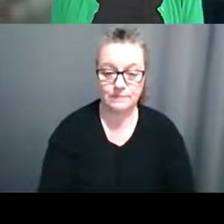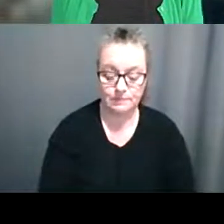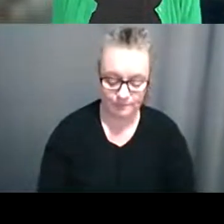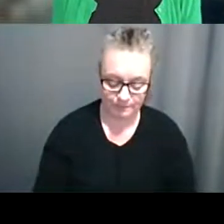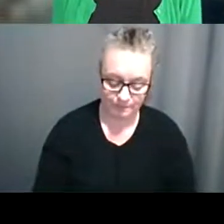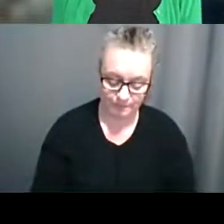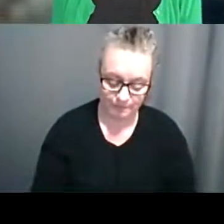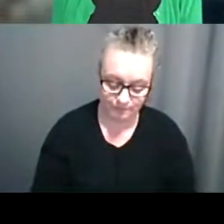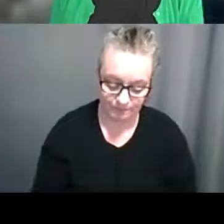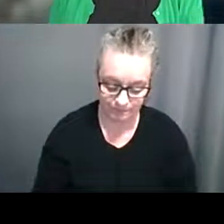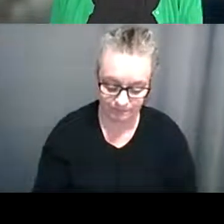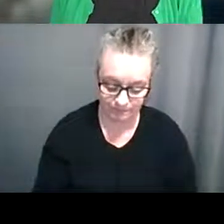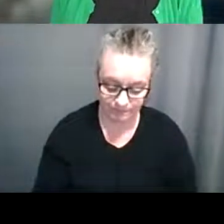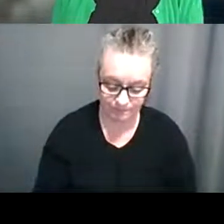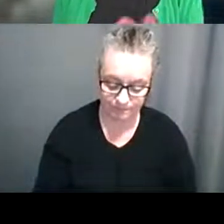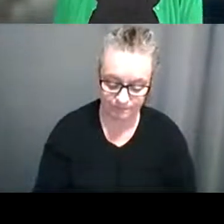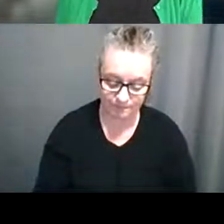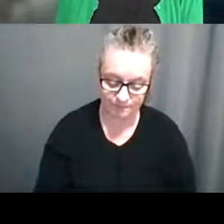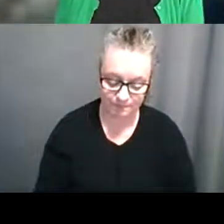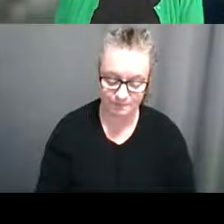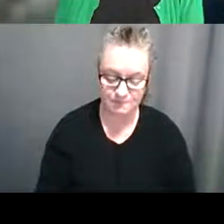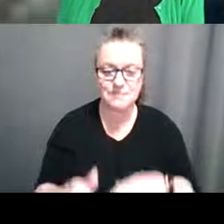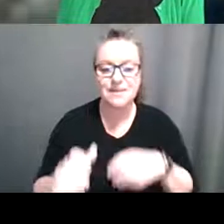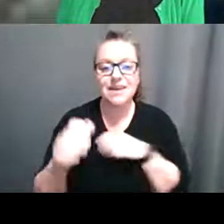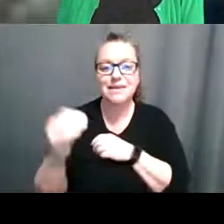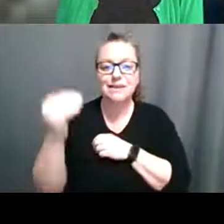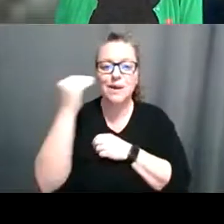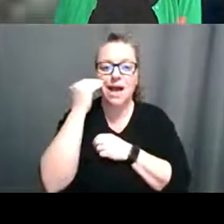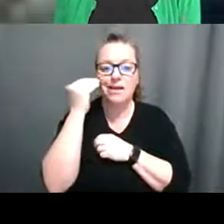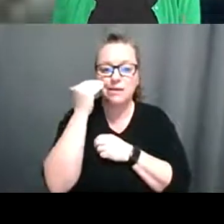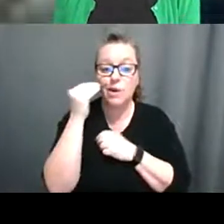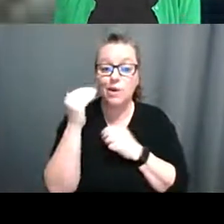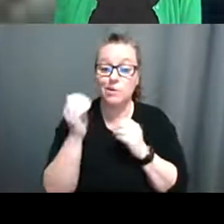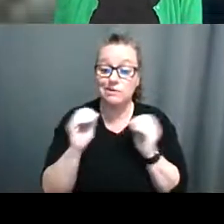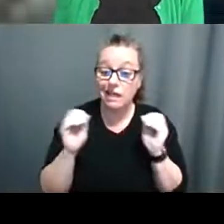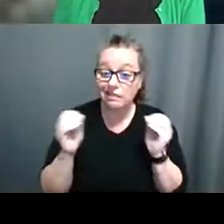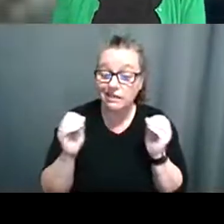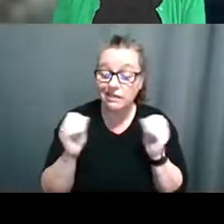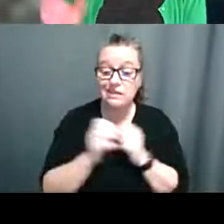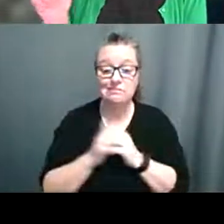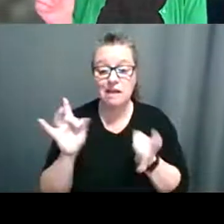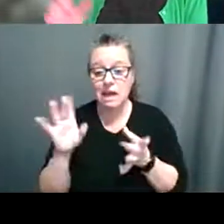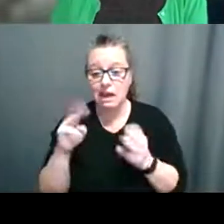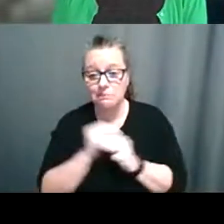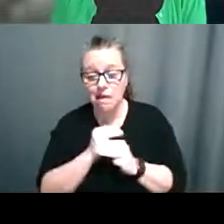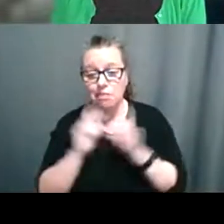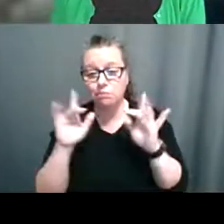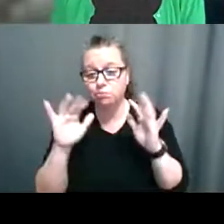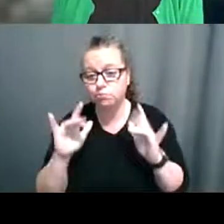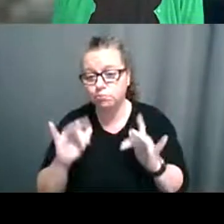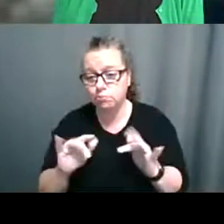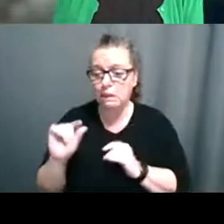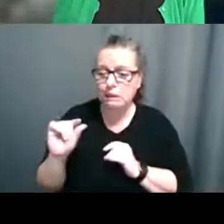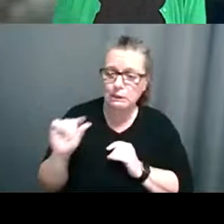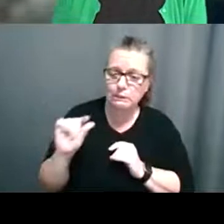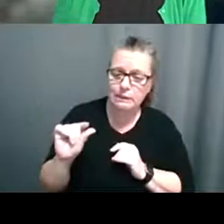Great. So when it comes to this topic, I know nothing, next to nothing. I hate math and numbers. A little bit, but I'm